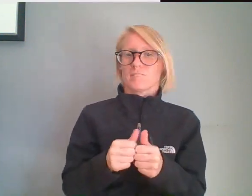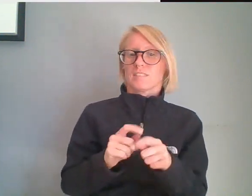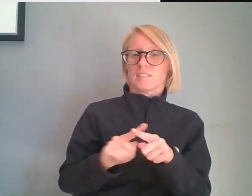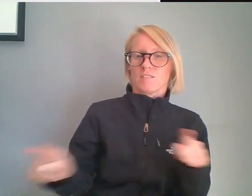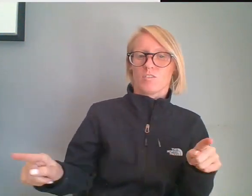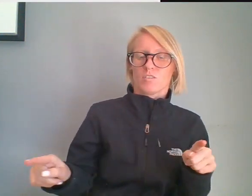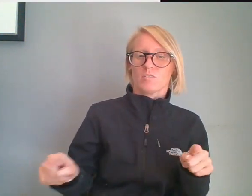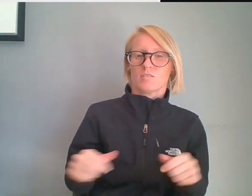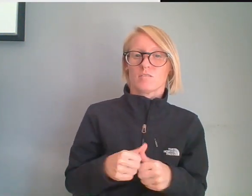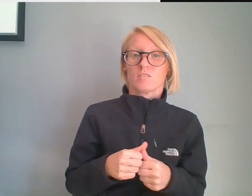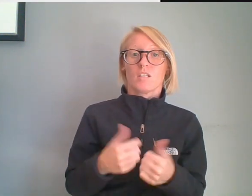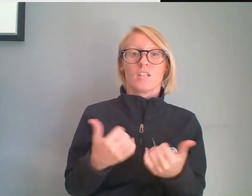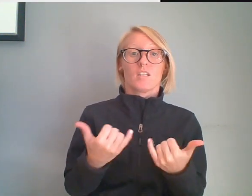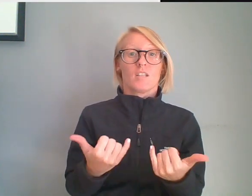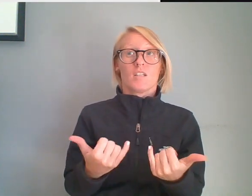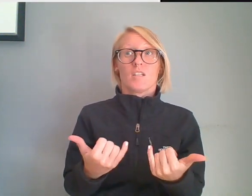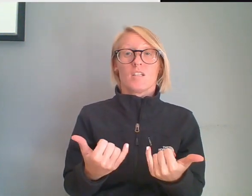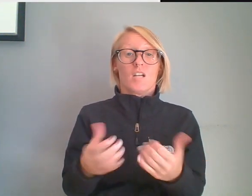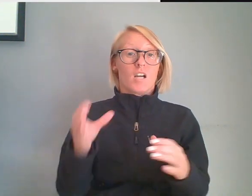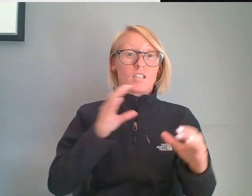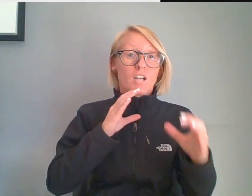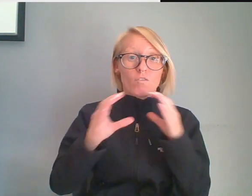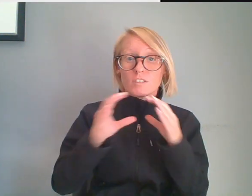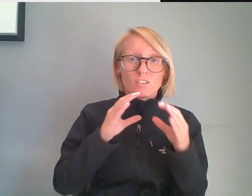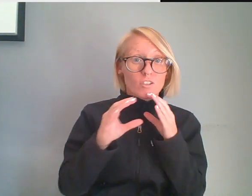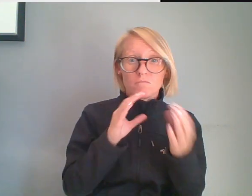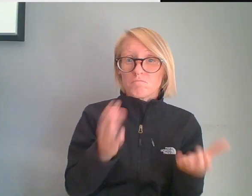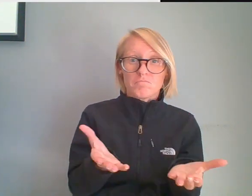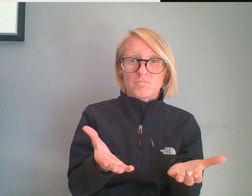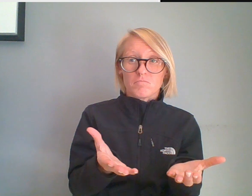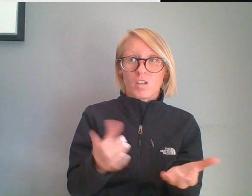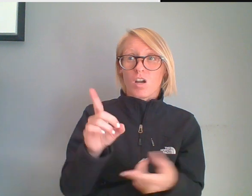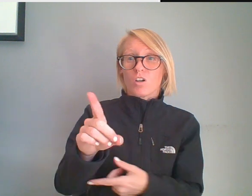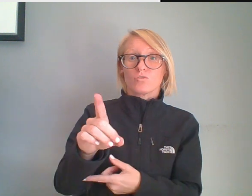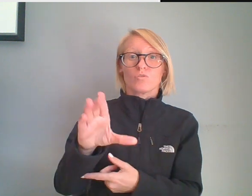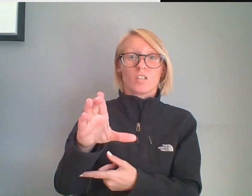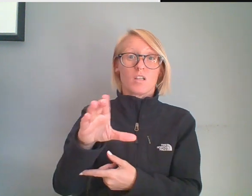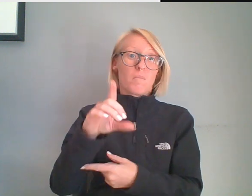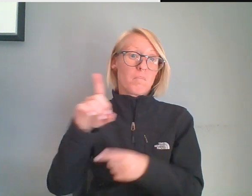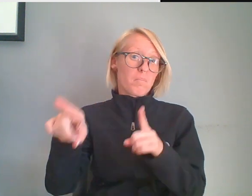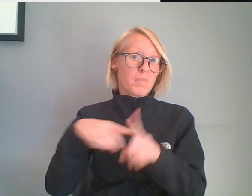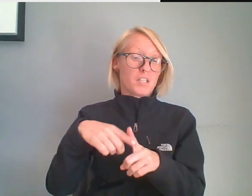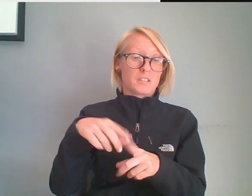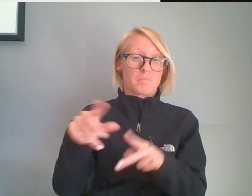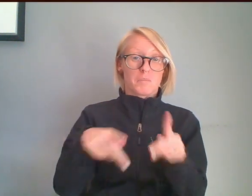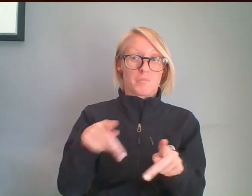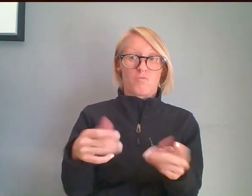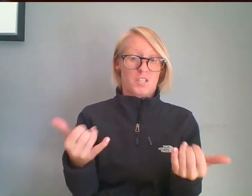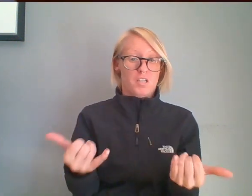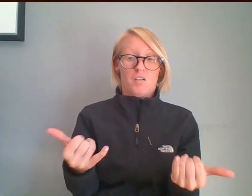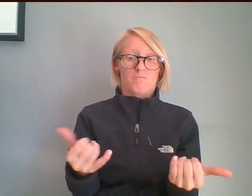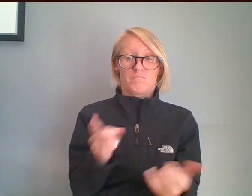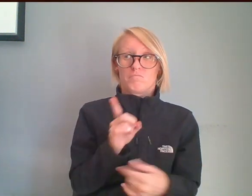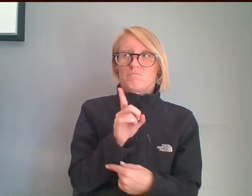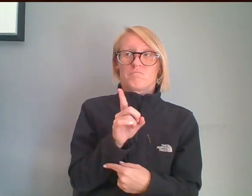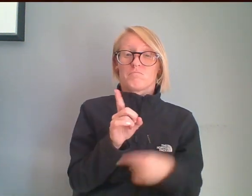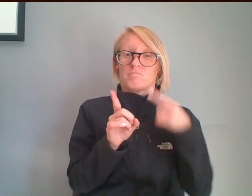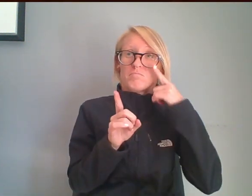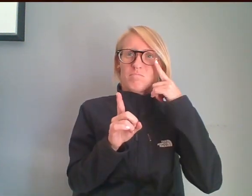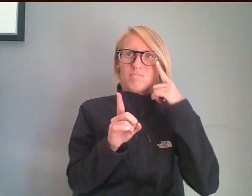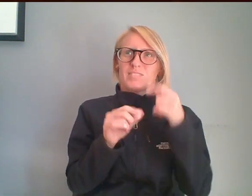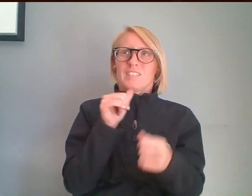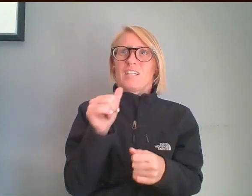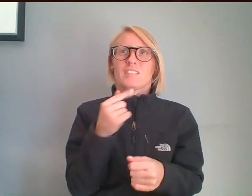a conversation. Right now, I'm having a conversation with 100+ people rather than saying I'm performing for